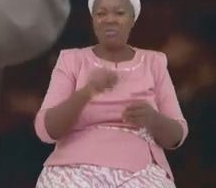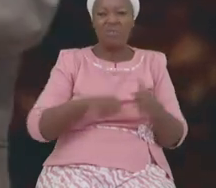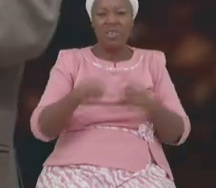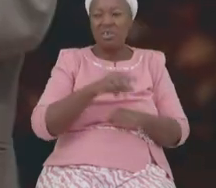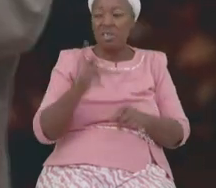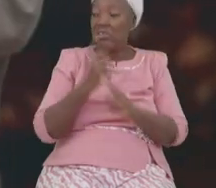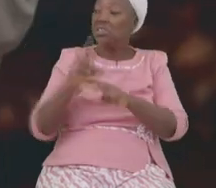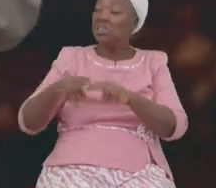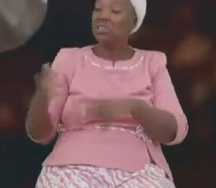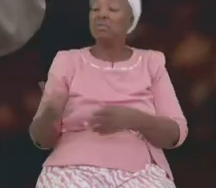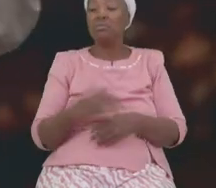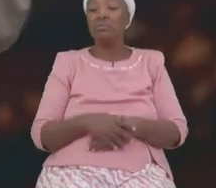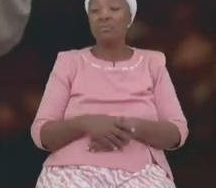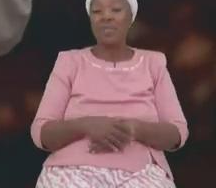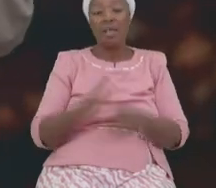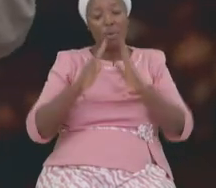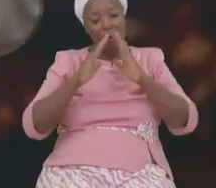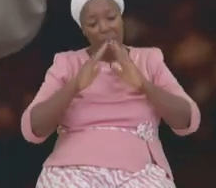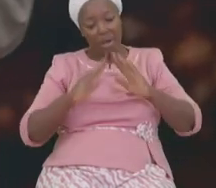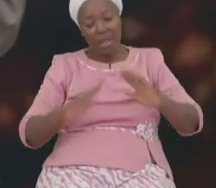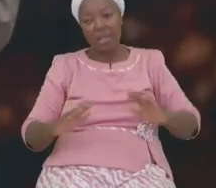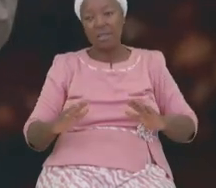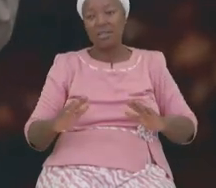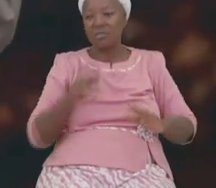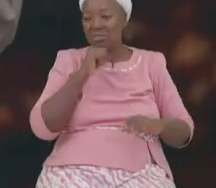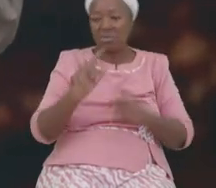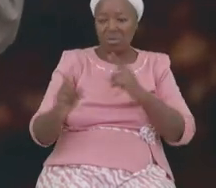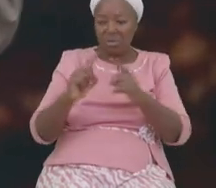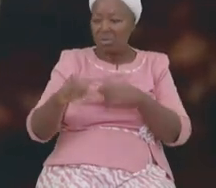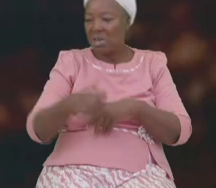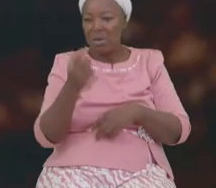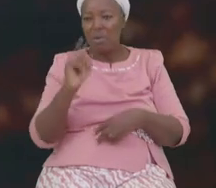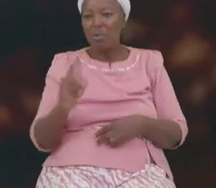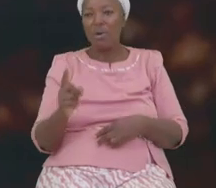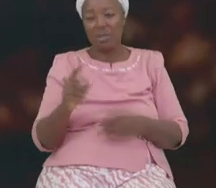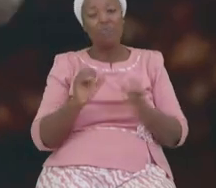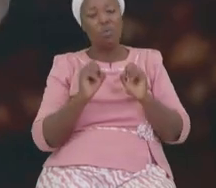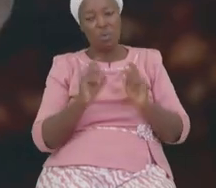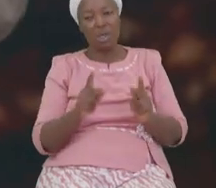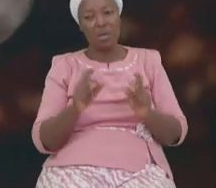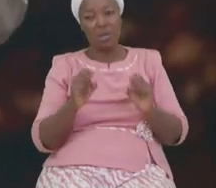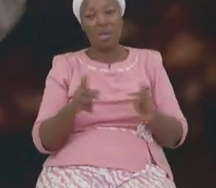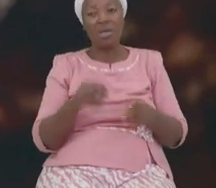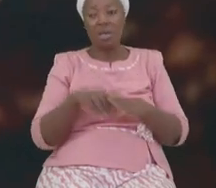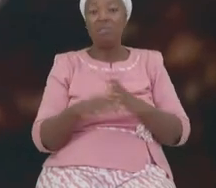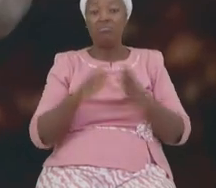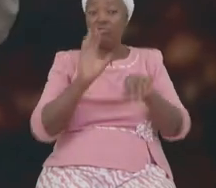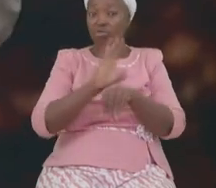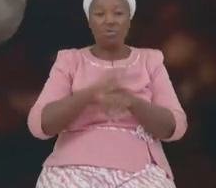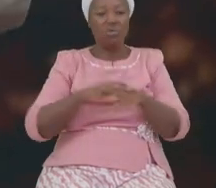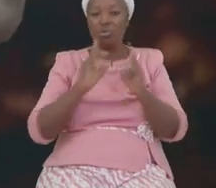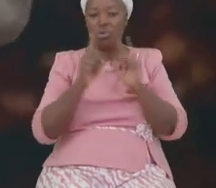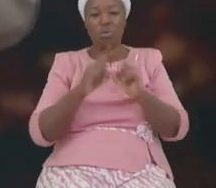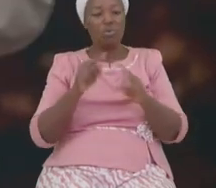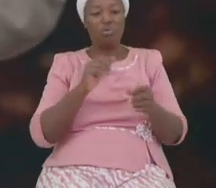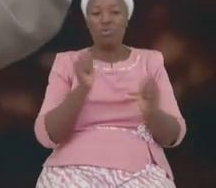sitting down, quiet, we're not talking with anybody. That's right. In service, we don't talk with people,